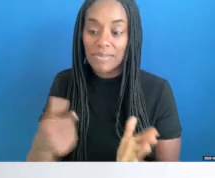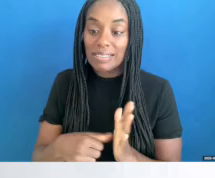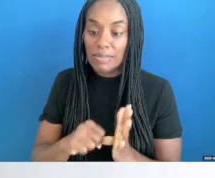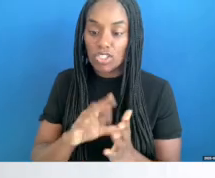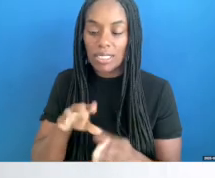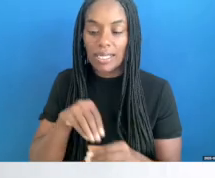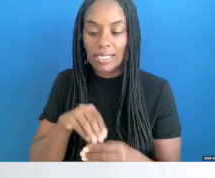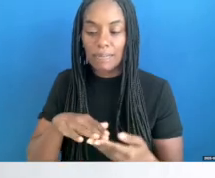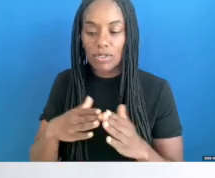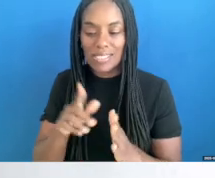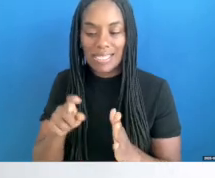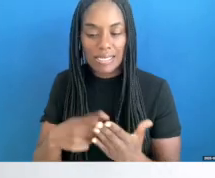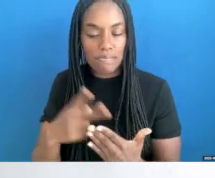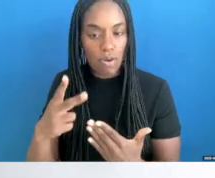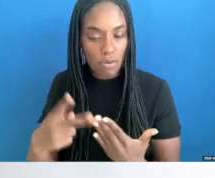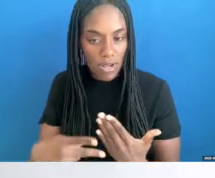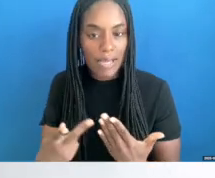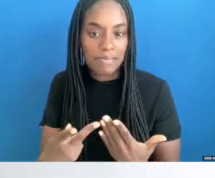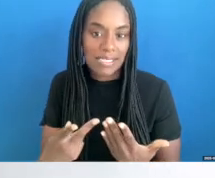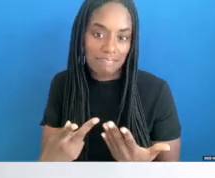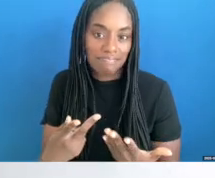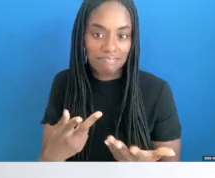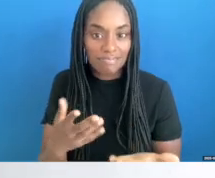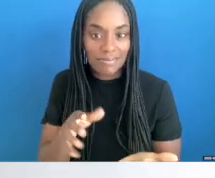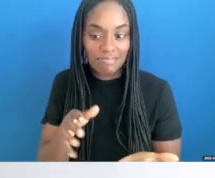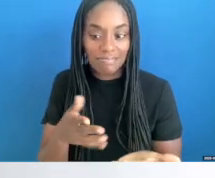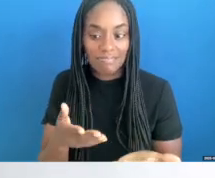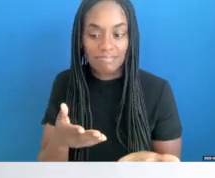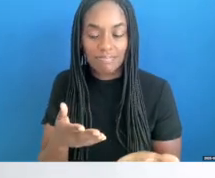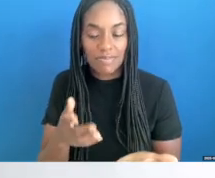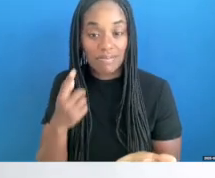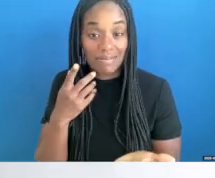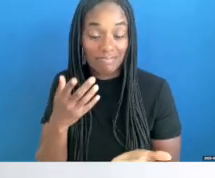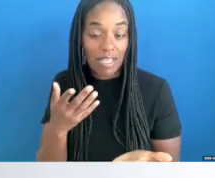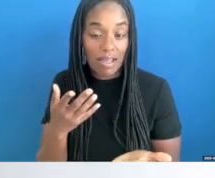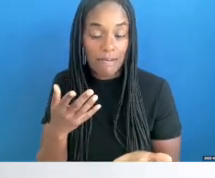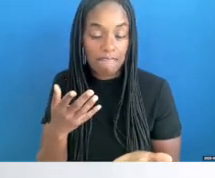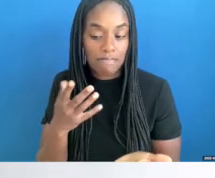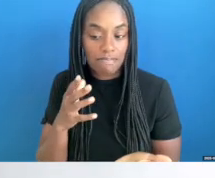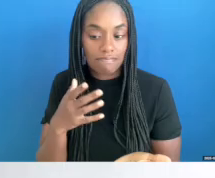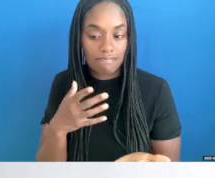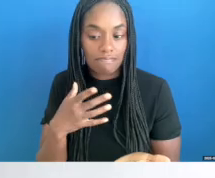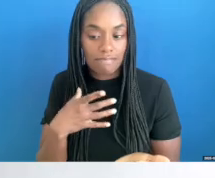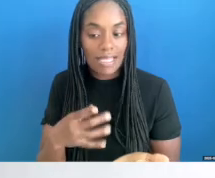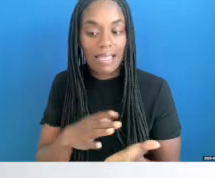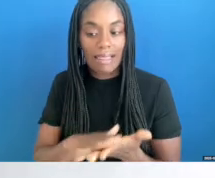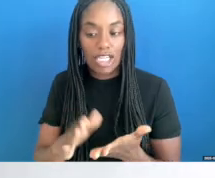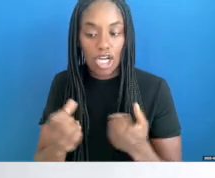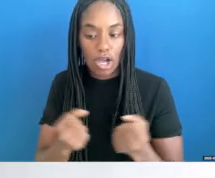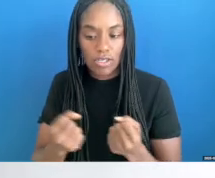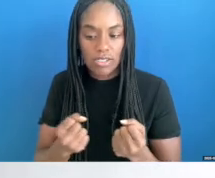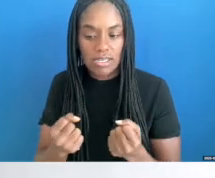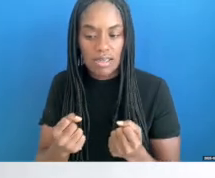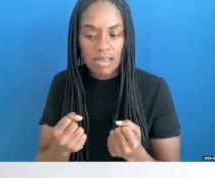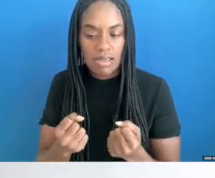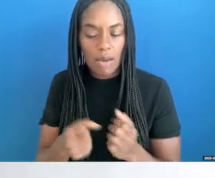for All the most. So I do want to emphasize that the need to really get rid of those vehicles. I guess I'm curious when you